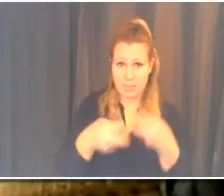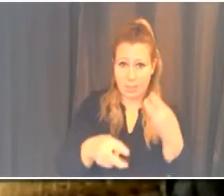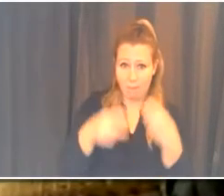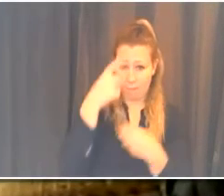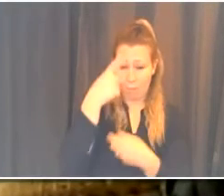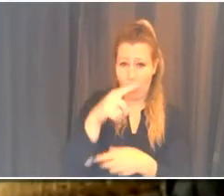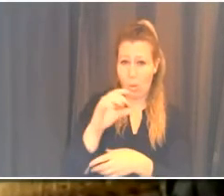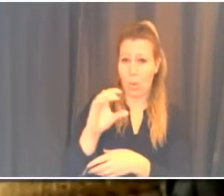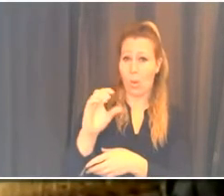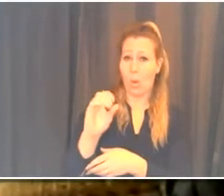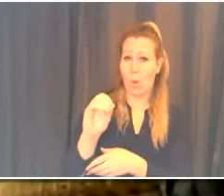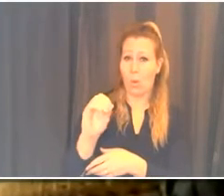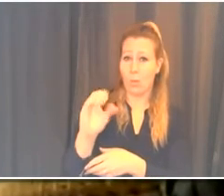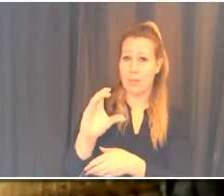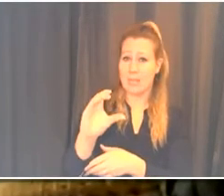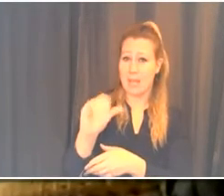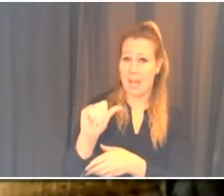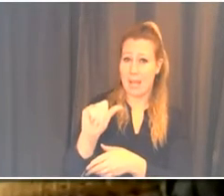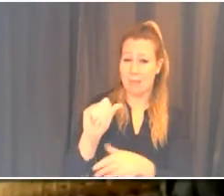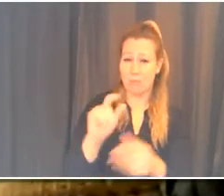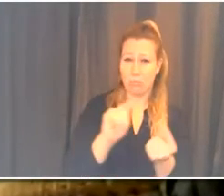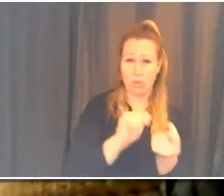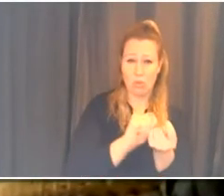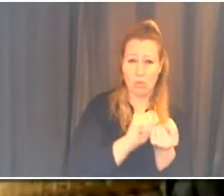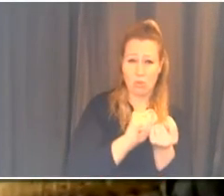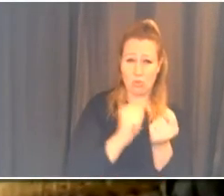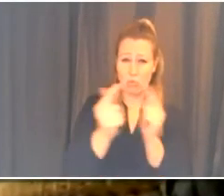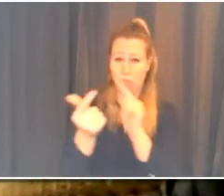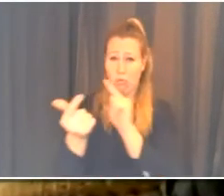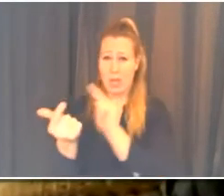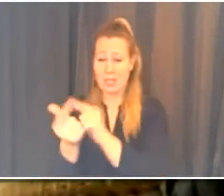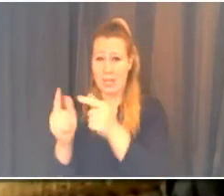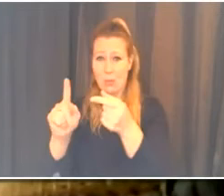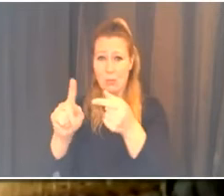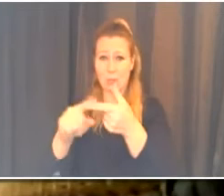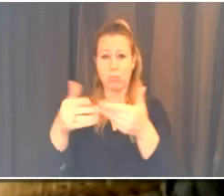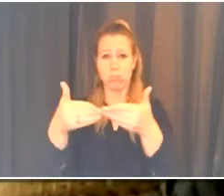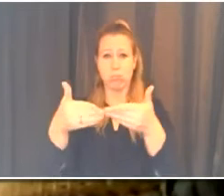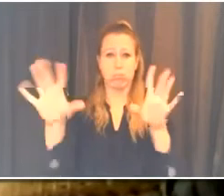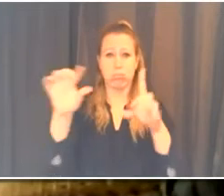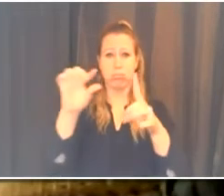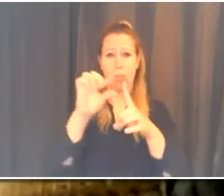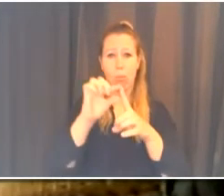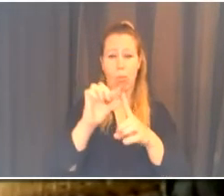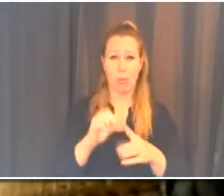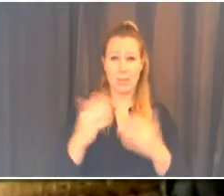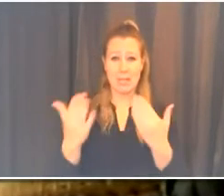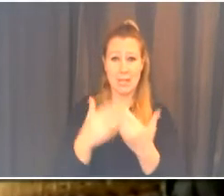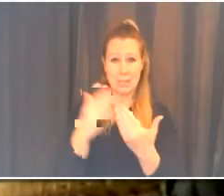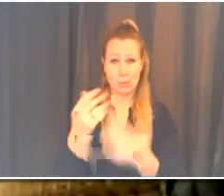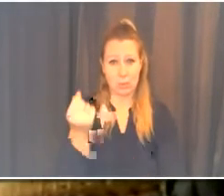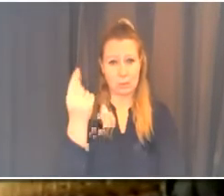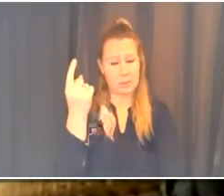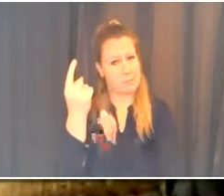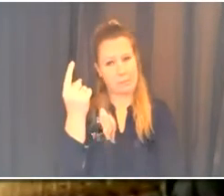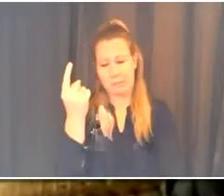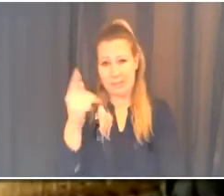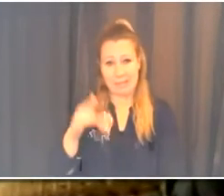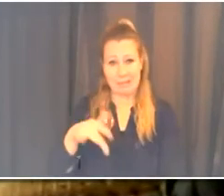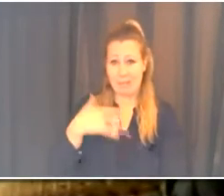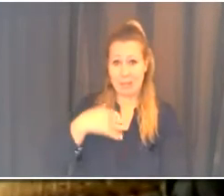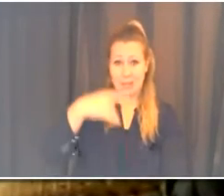motion practice which you know took me a few minutes to to decipher but let me ask you substantively the council has spent a